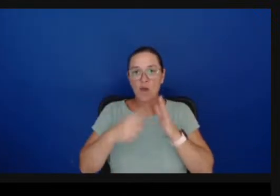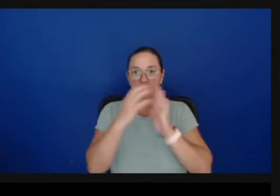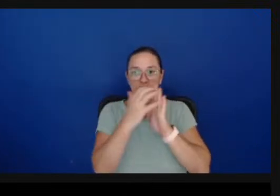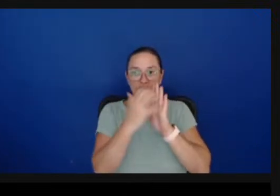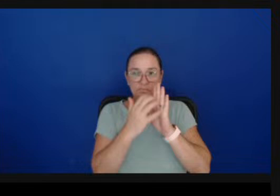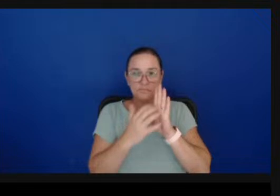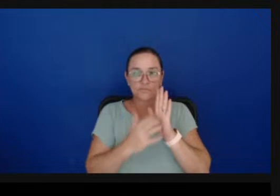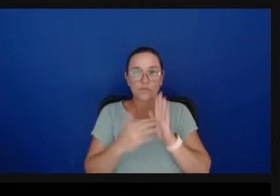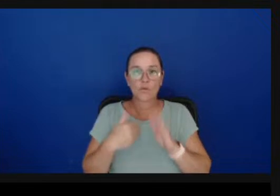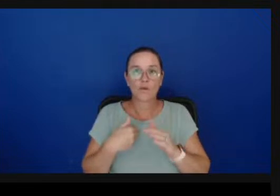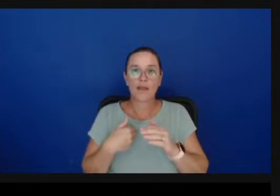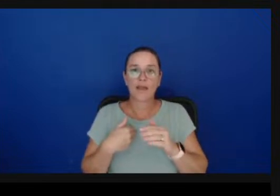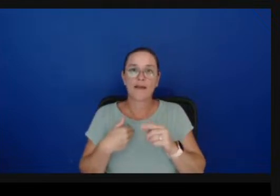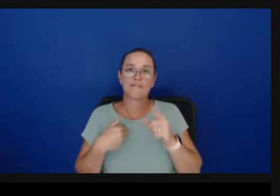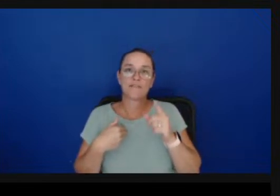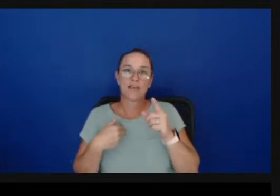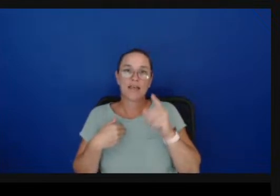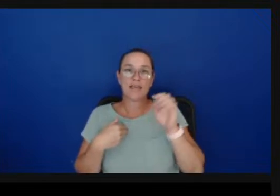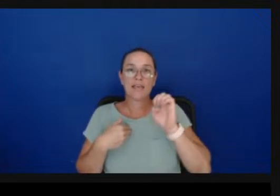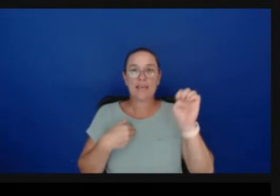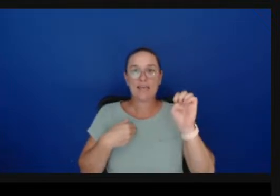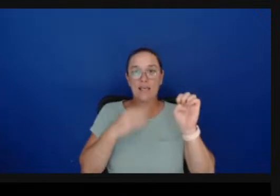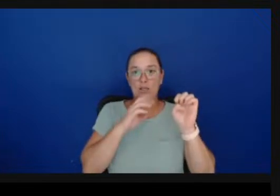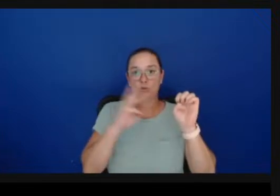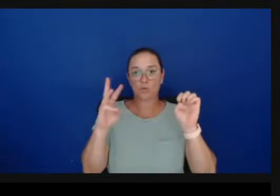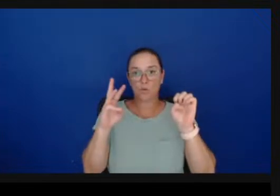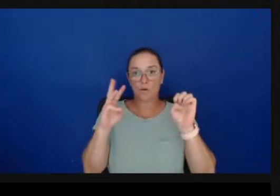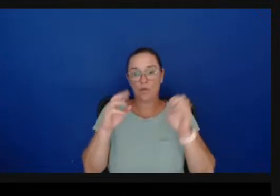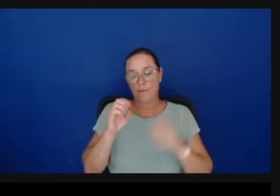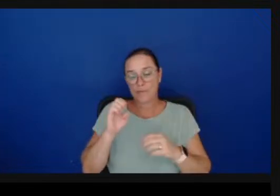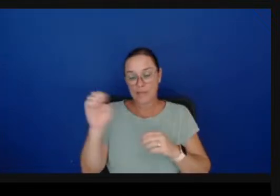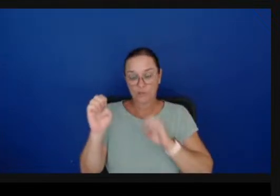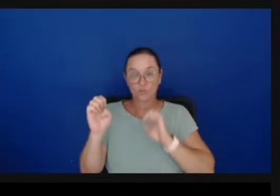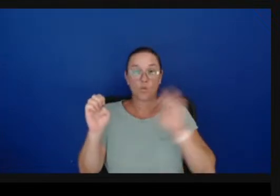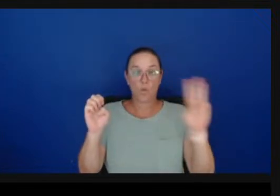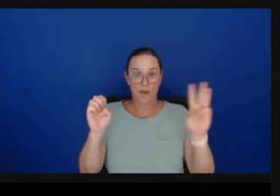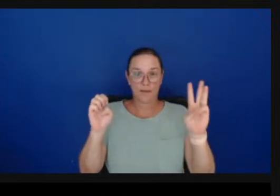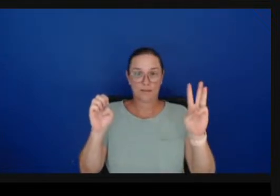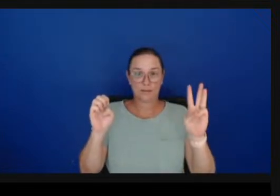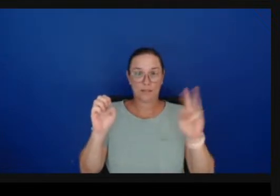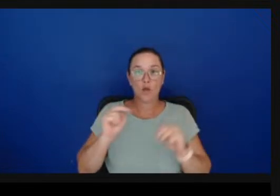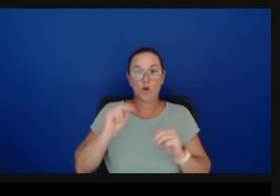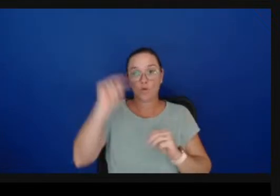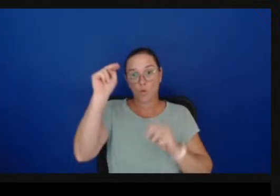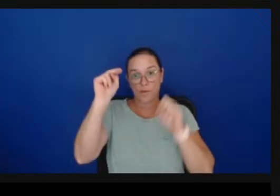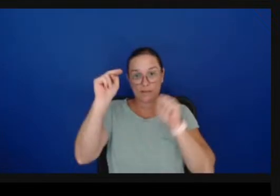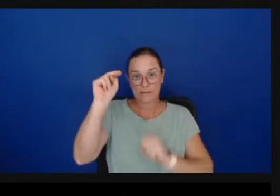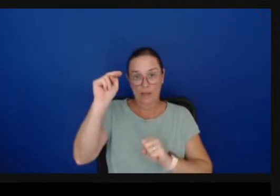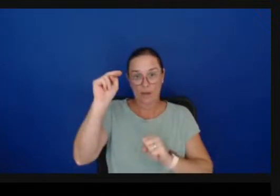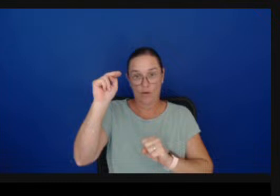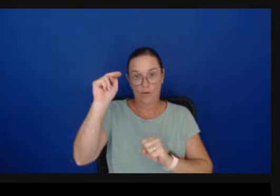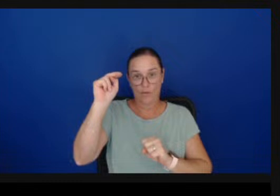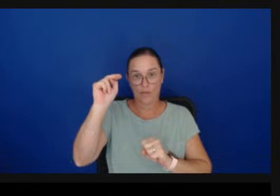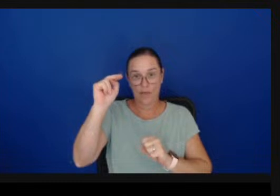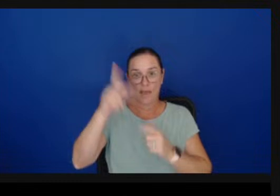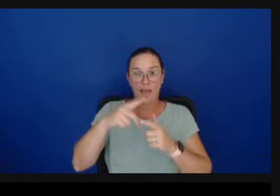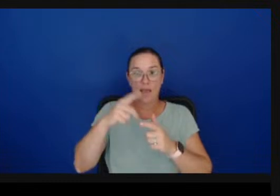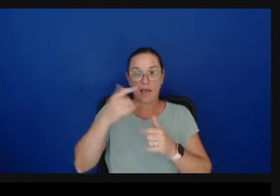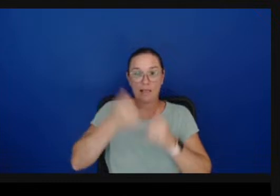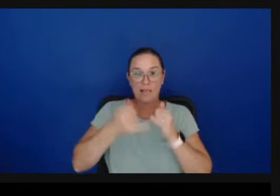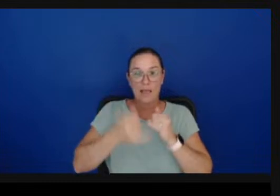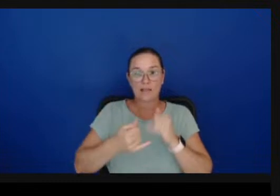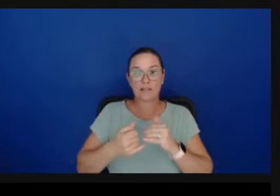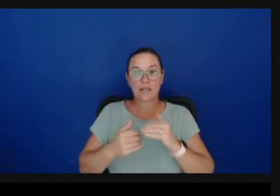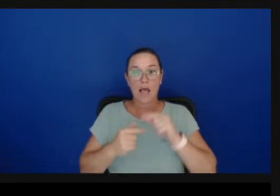three components. This upper one is an east-west. The middle one is a north-south. And the bottom one is an up and down.